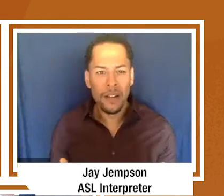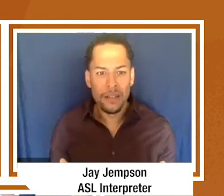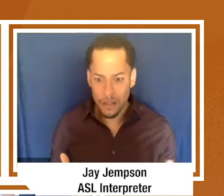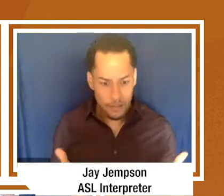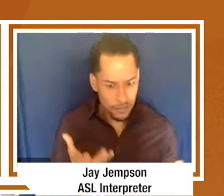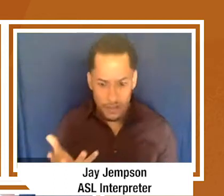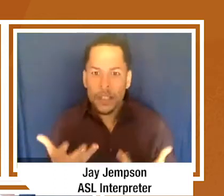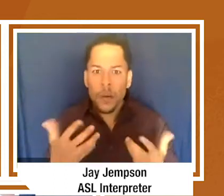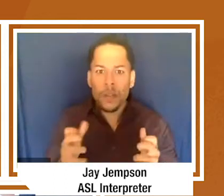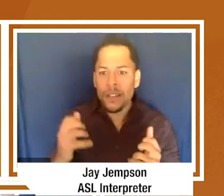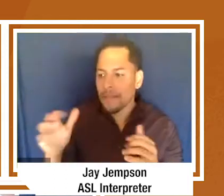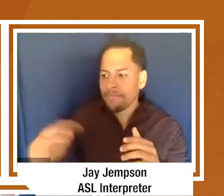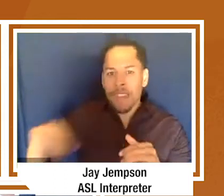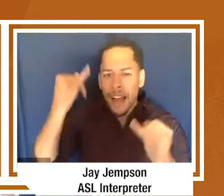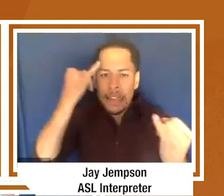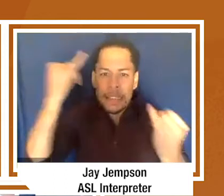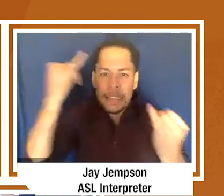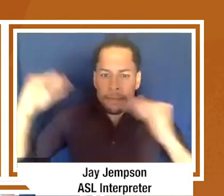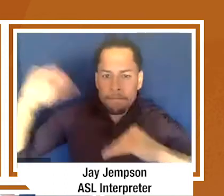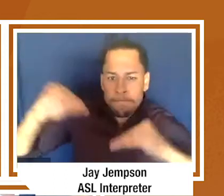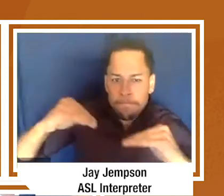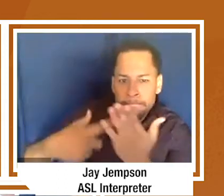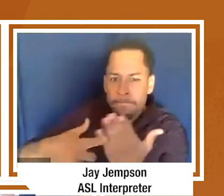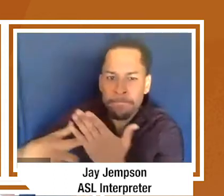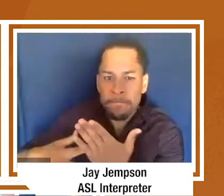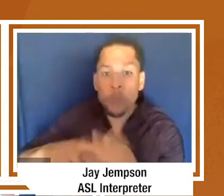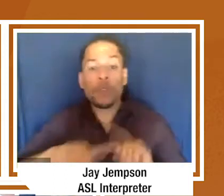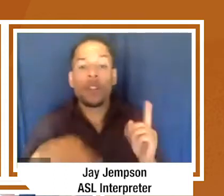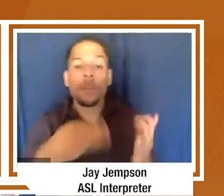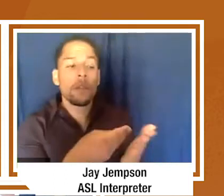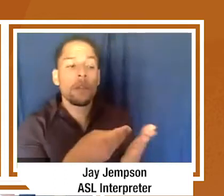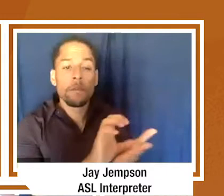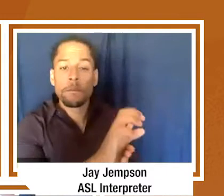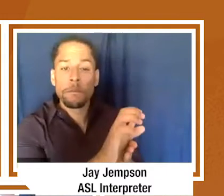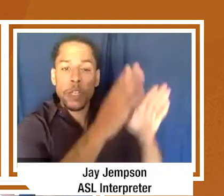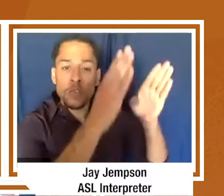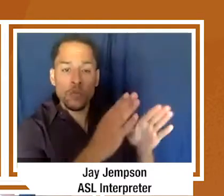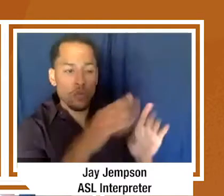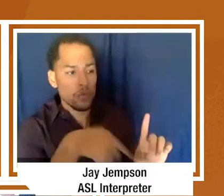so we are still brainstorming on that. We are approaching other funders. How can we